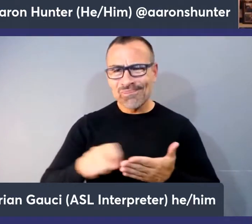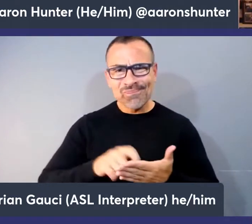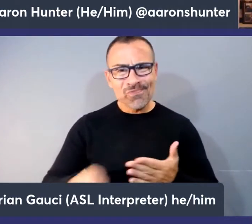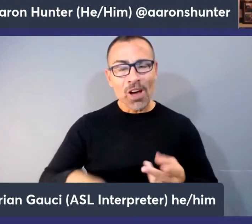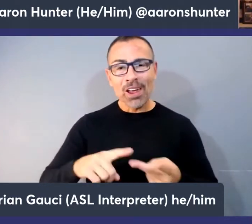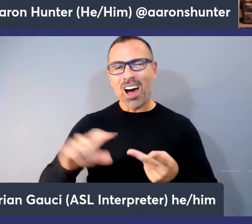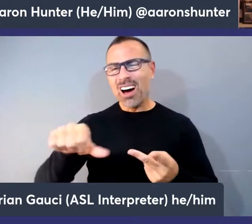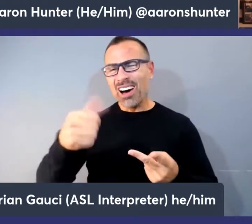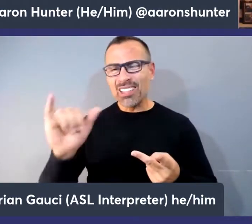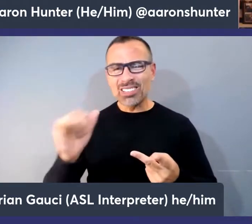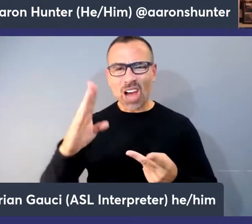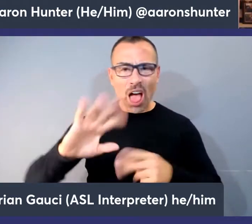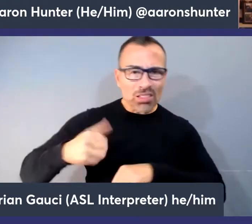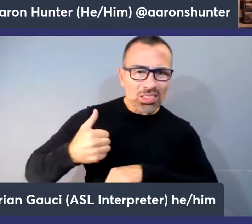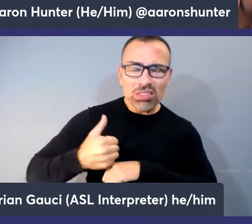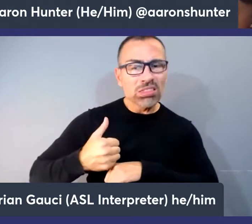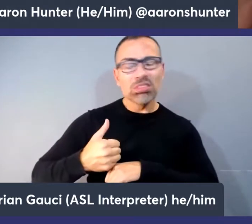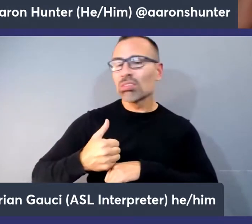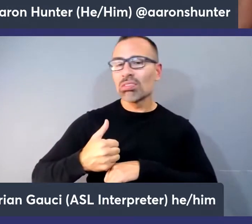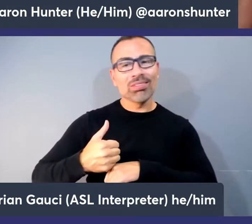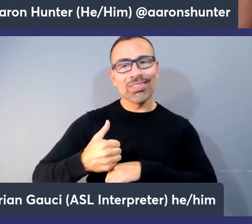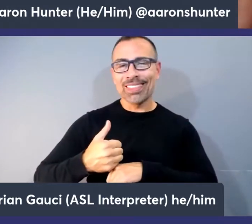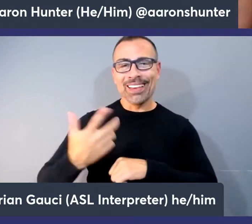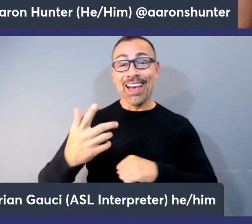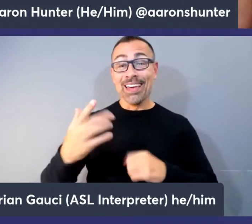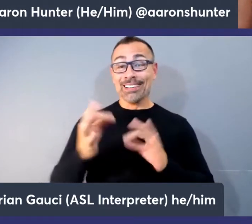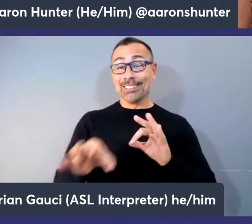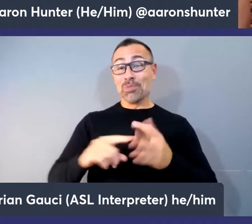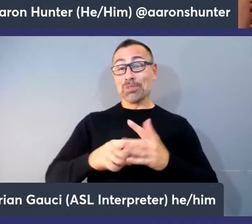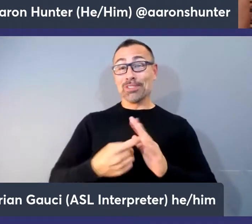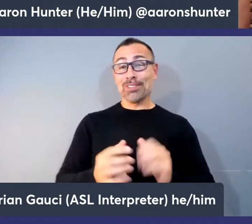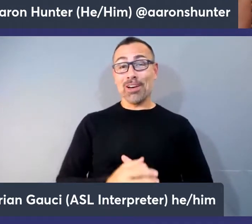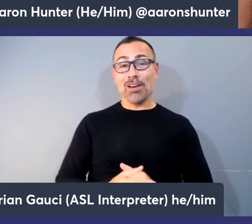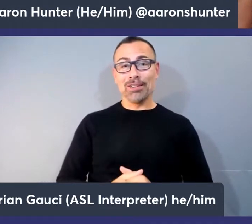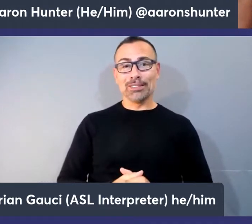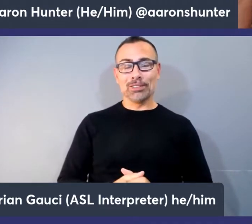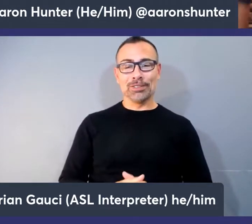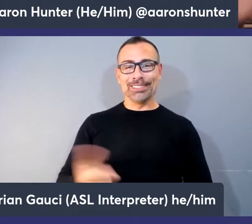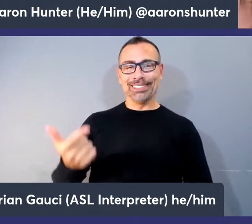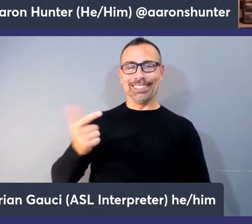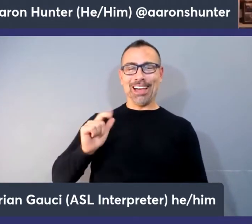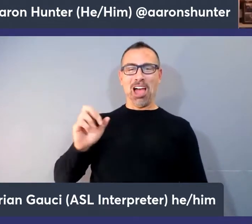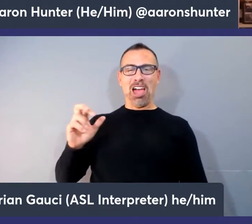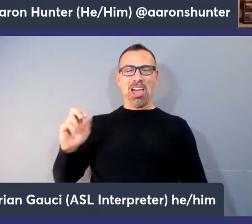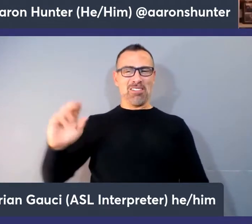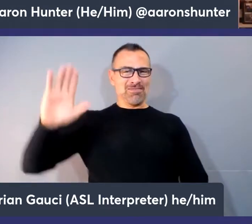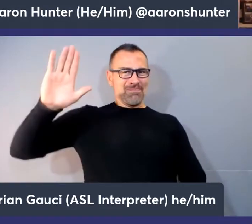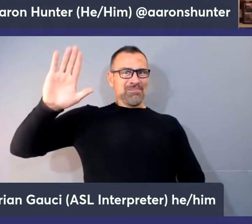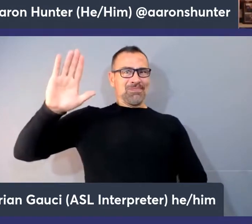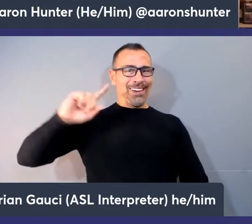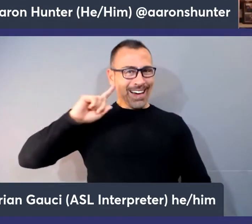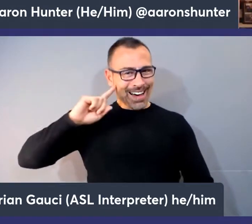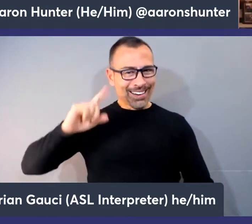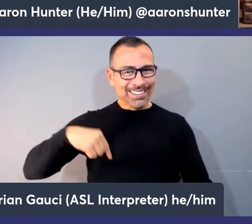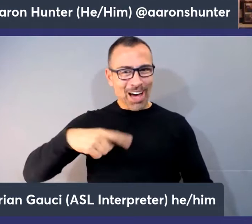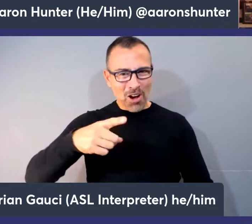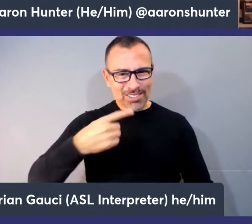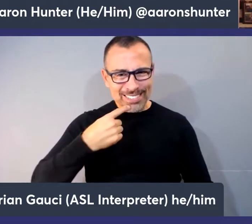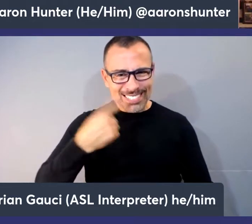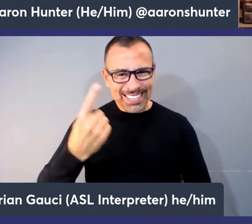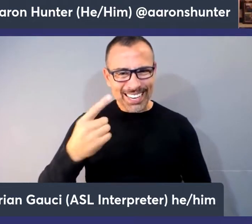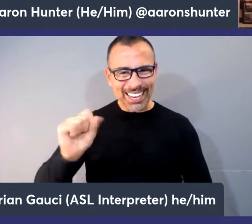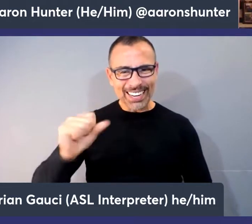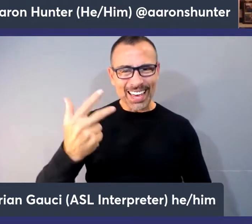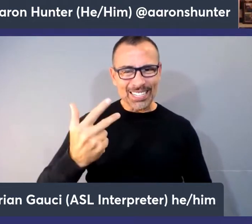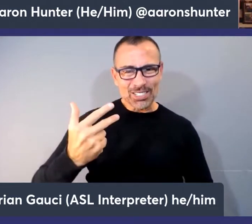very simple for you to get started on the DynamoDB experience. I have a question. I heard you say something. You said an S3 bucket